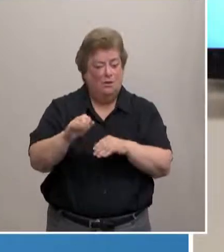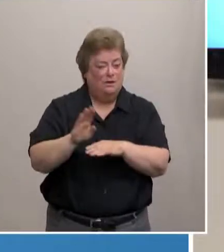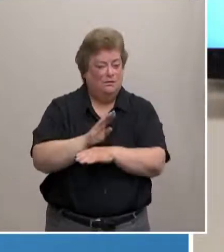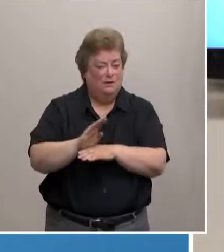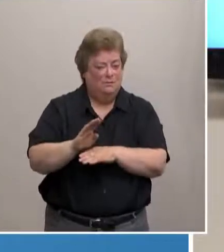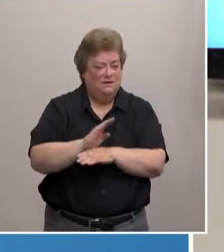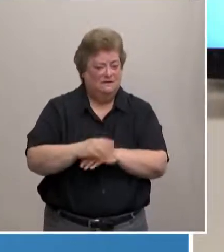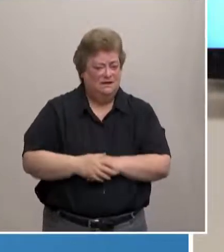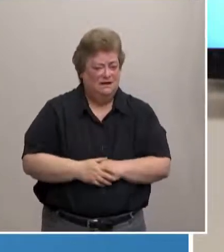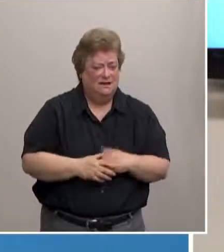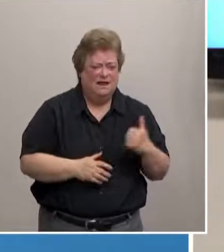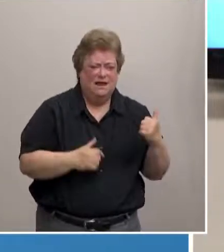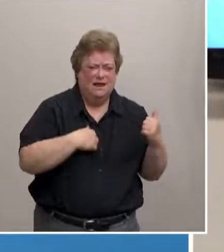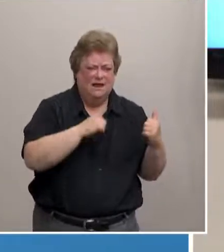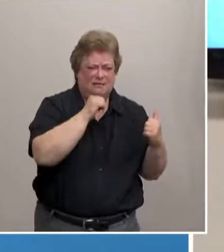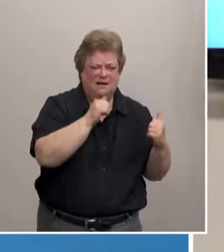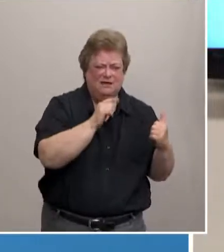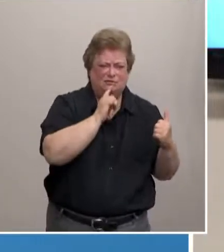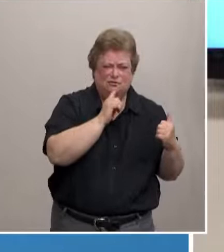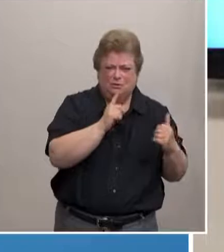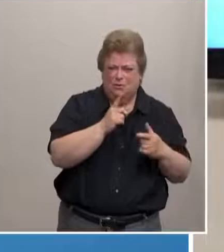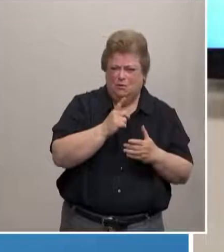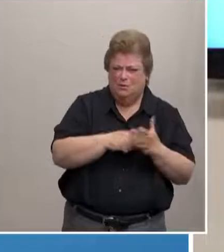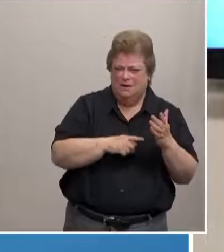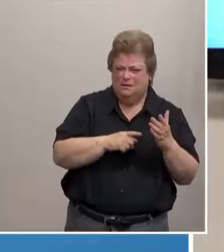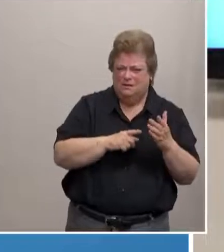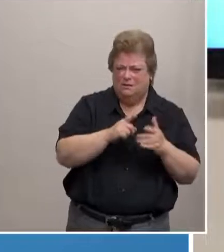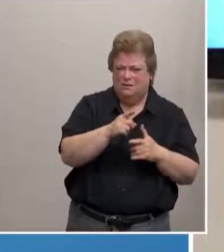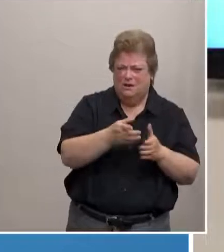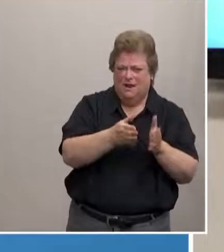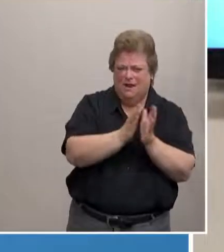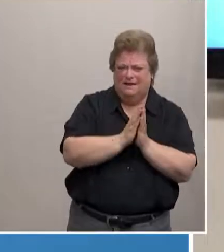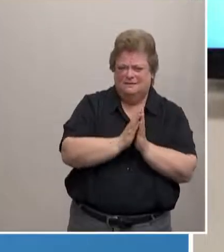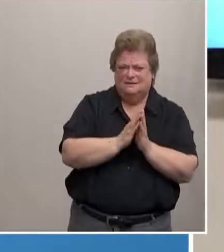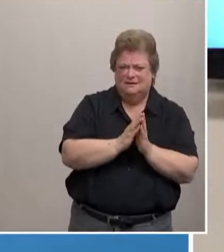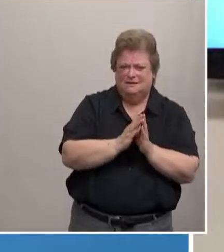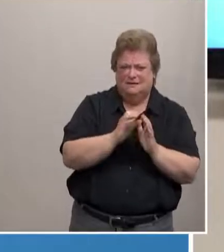I'm not sure exactly what you're asking. Can you say that again?